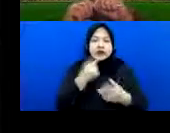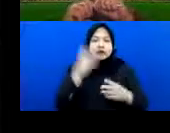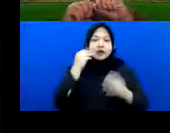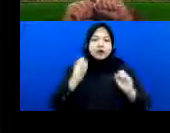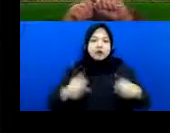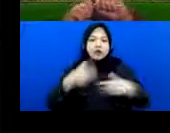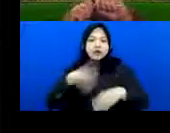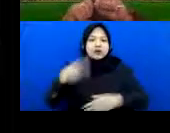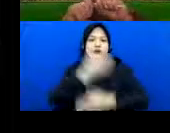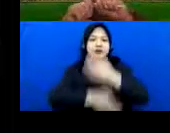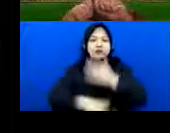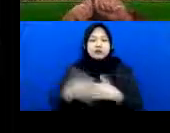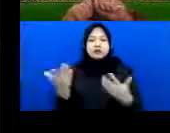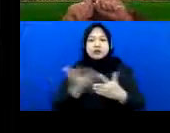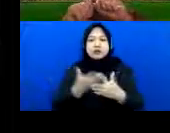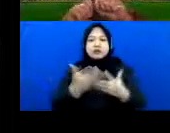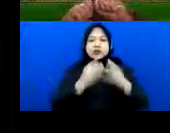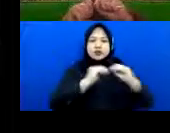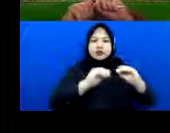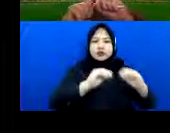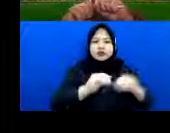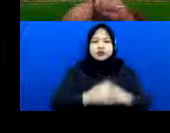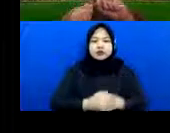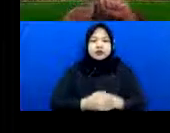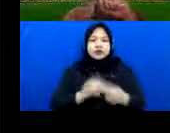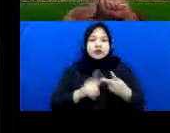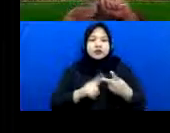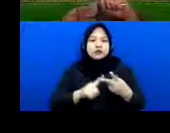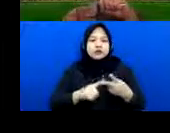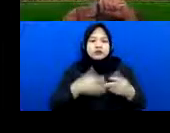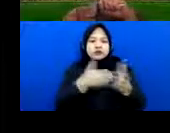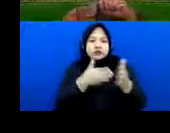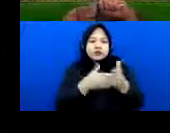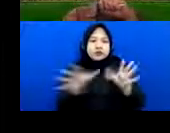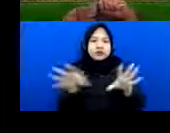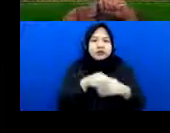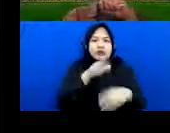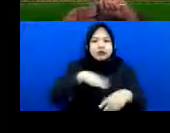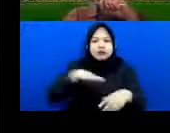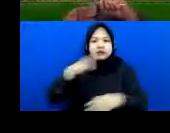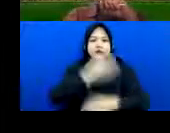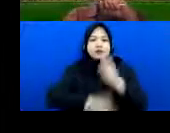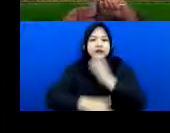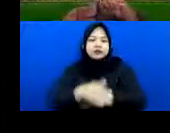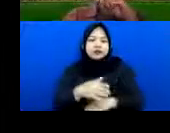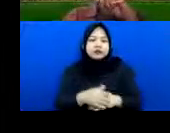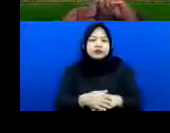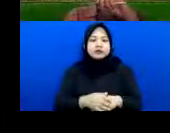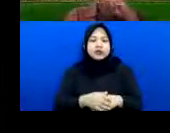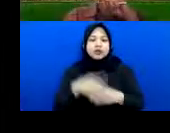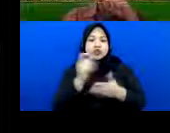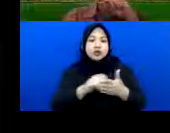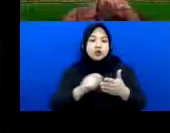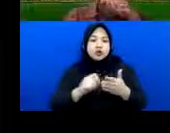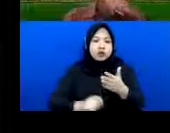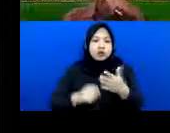with disabilities in accessing education, to determine the barriers of participation of children with disabilities who attend school